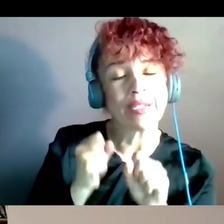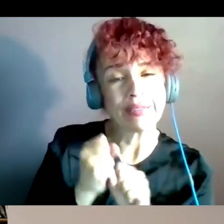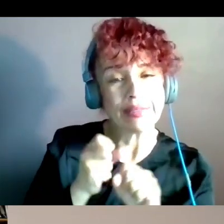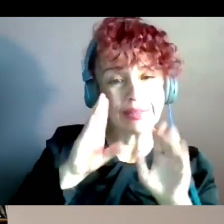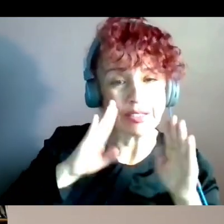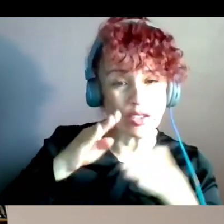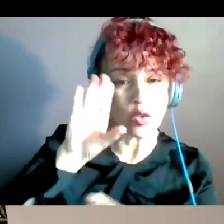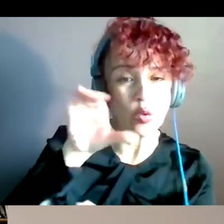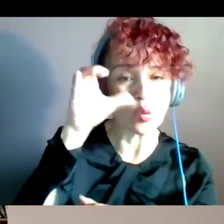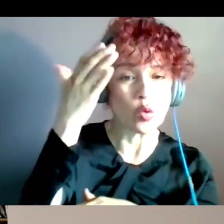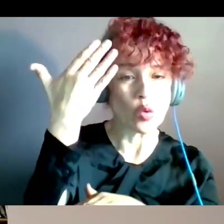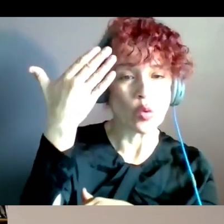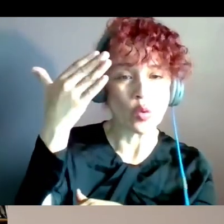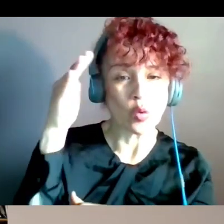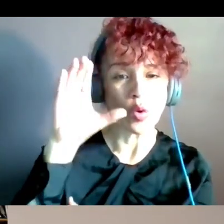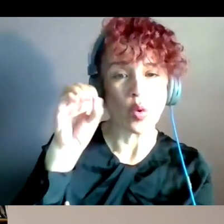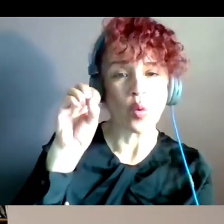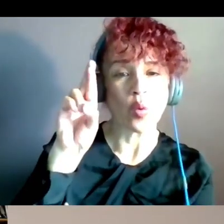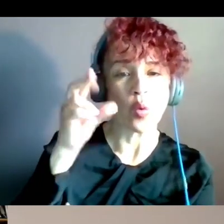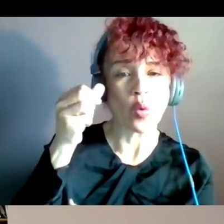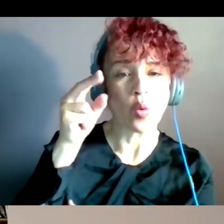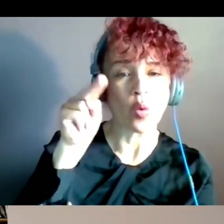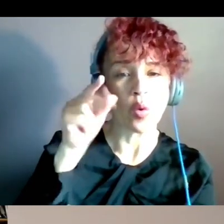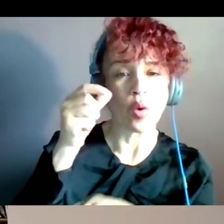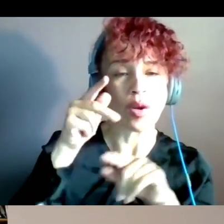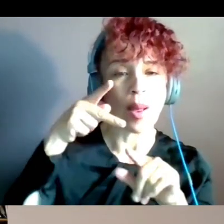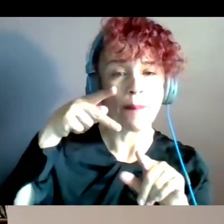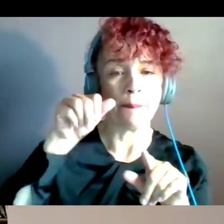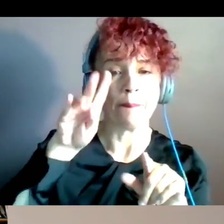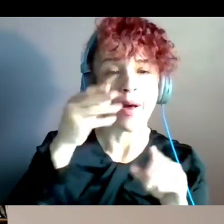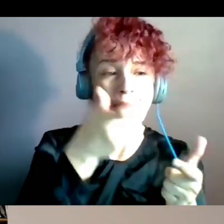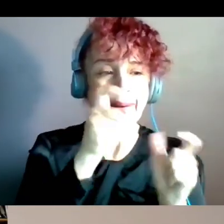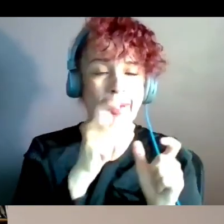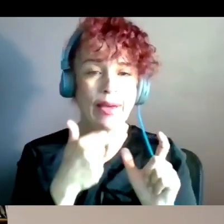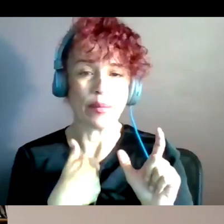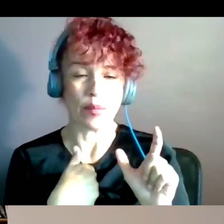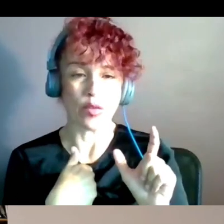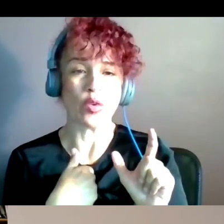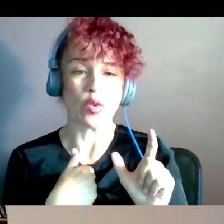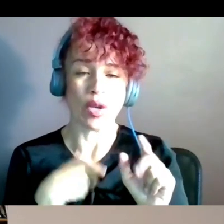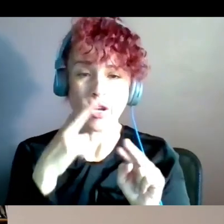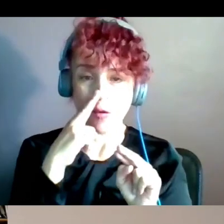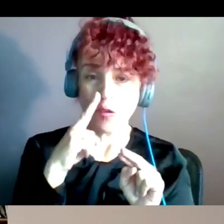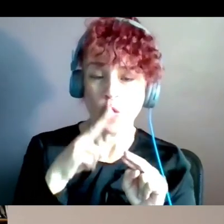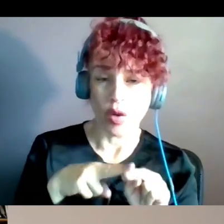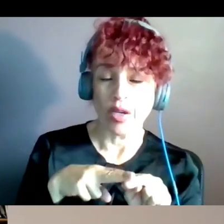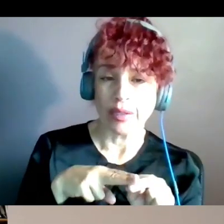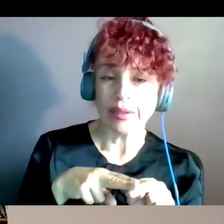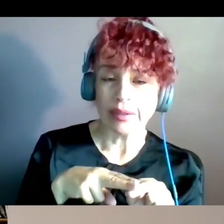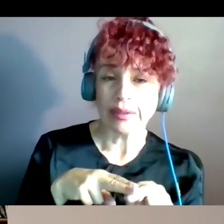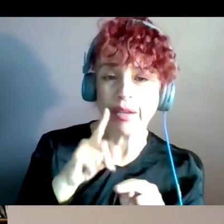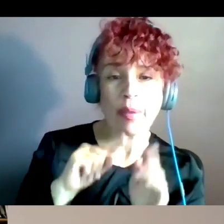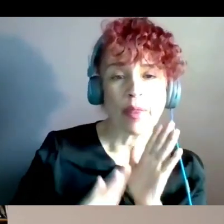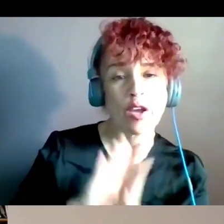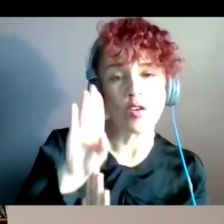dedicated Christmas tree with has just the ornaments that Paul had given me. Mm, And it was always fun. We developed